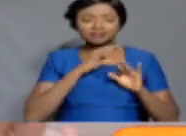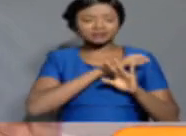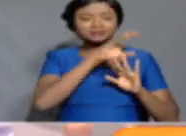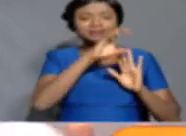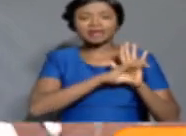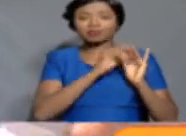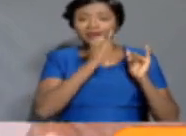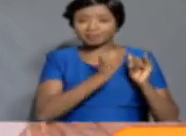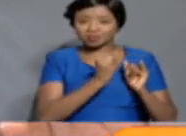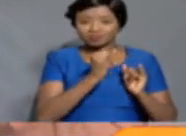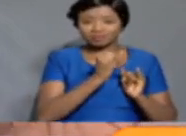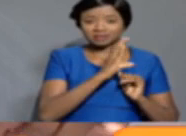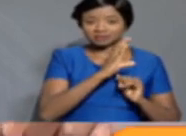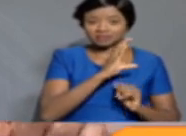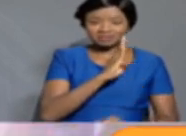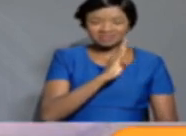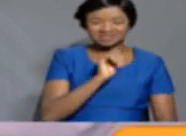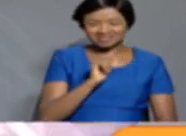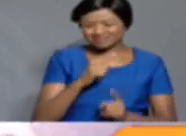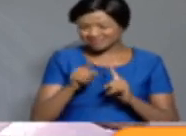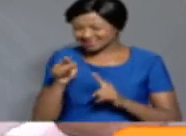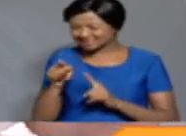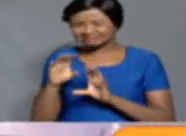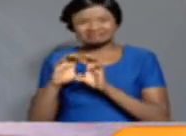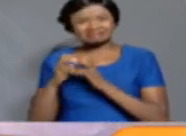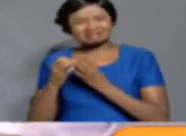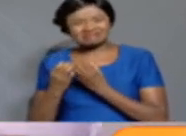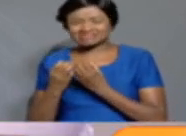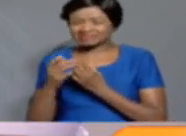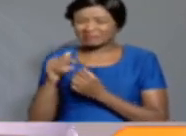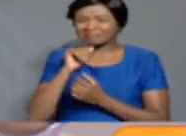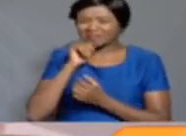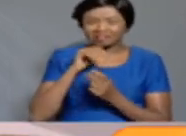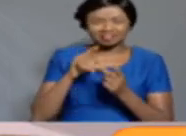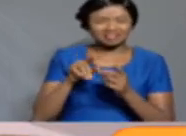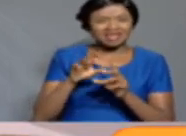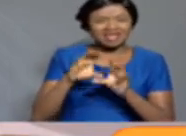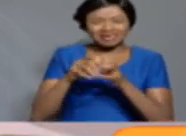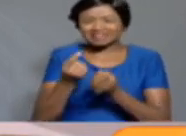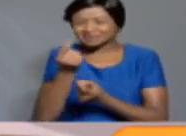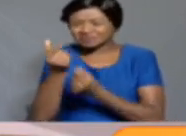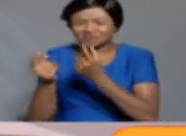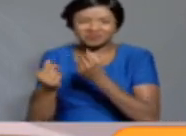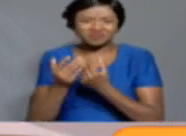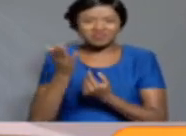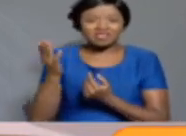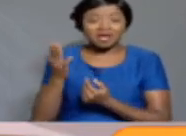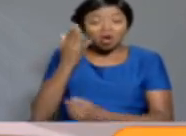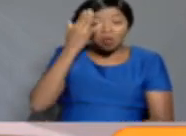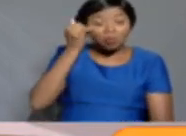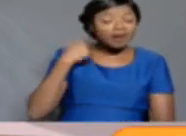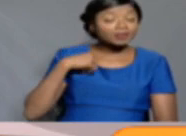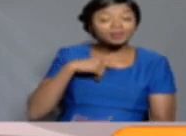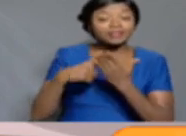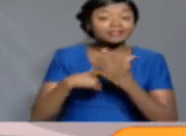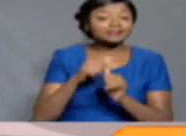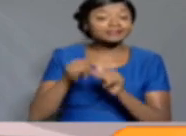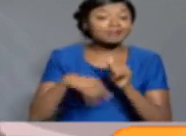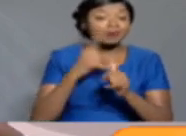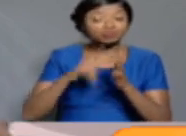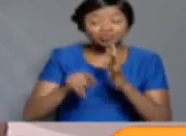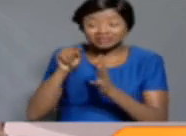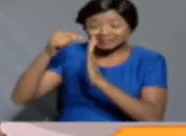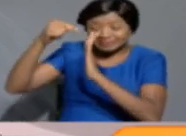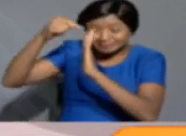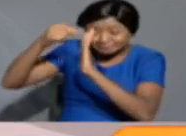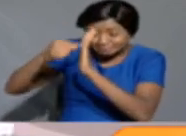is, but the classes are congested, the schools are not there, the classes are not there? Because we have not started having a conversation about the